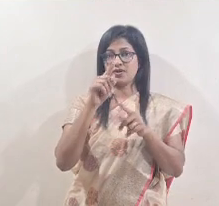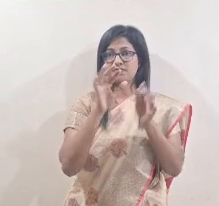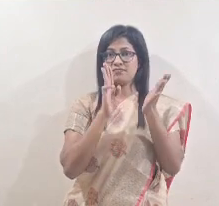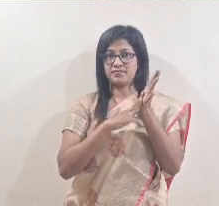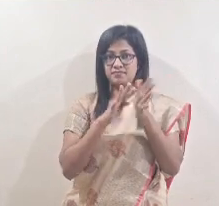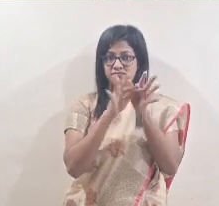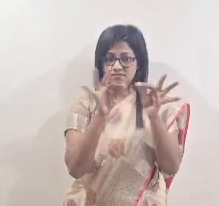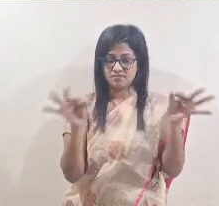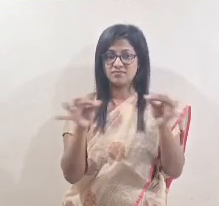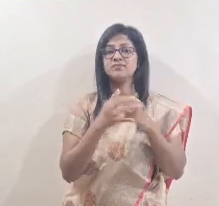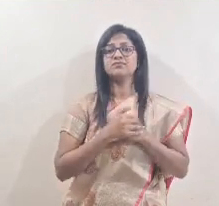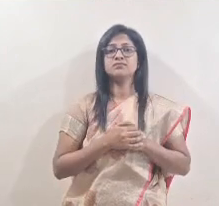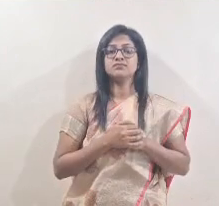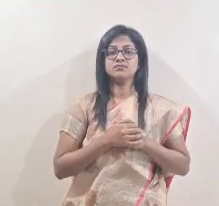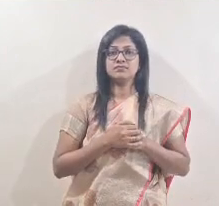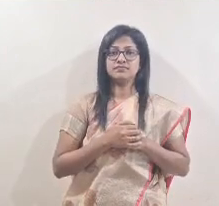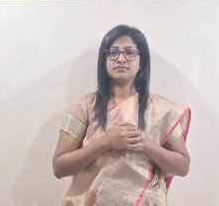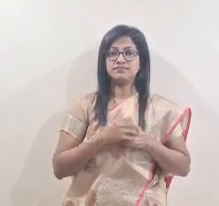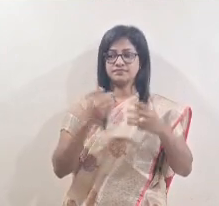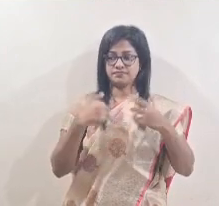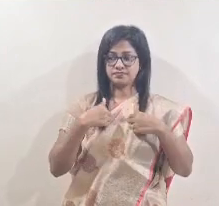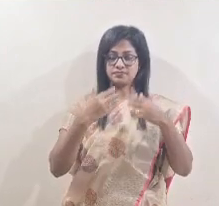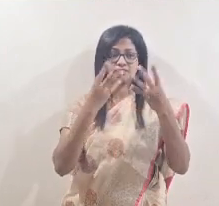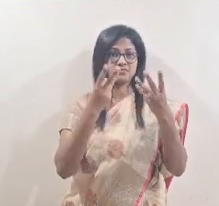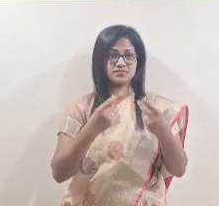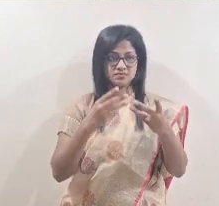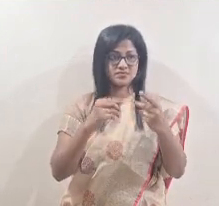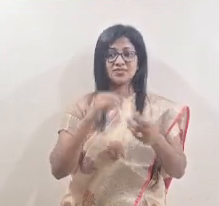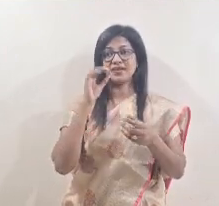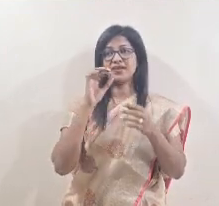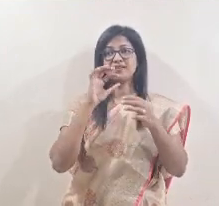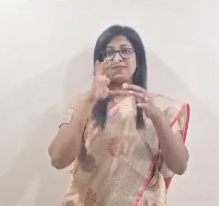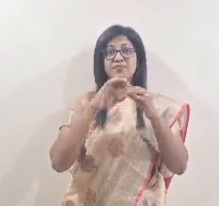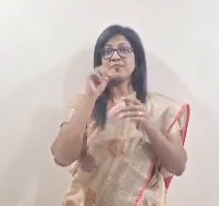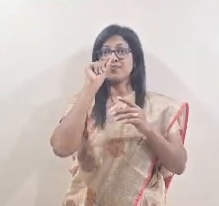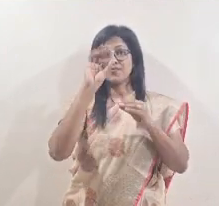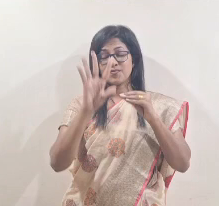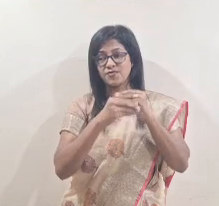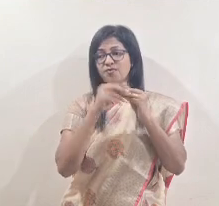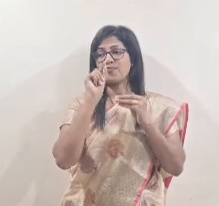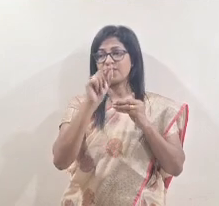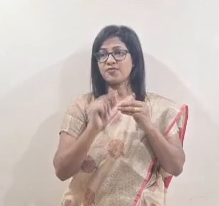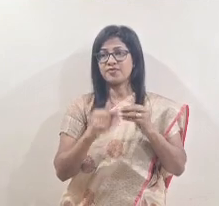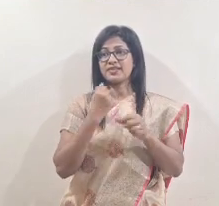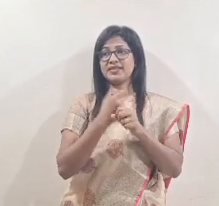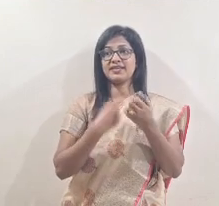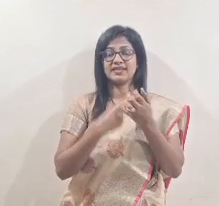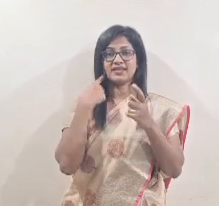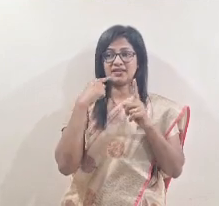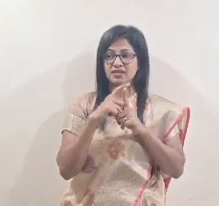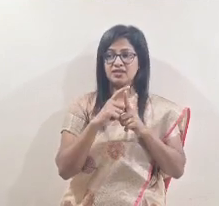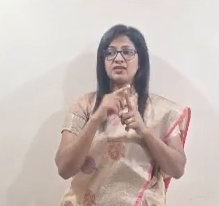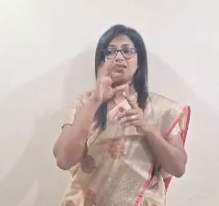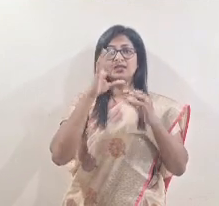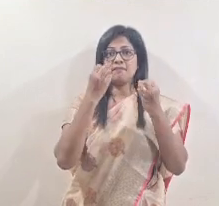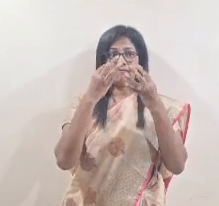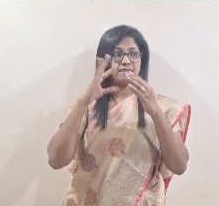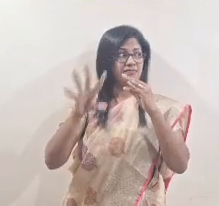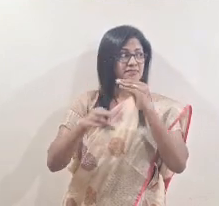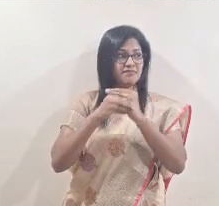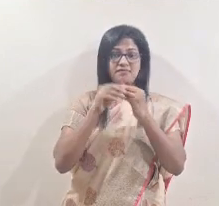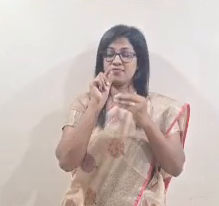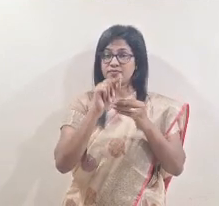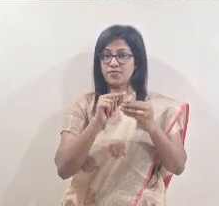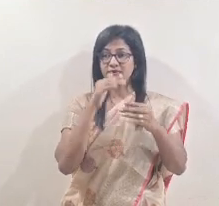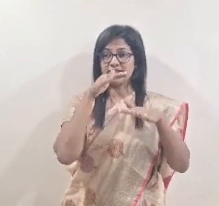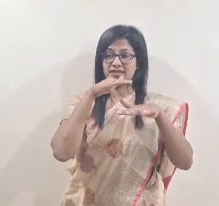So the I counted the basically the points in that particular grid. The number of points which are in the lies